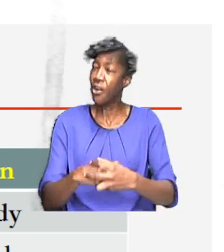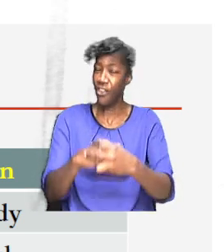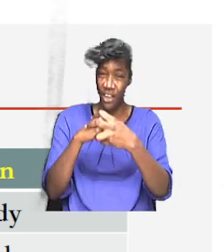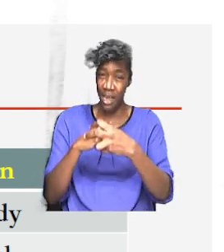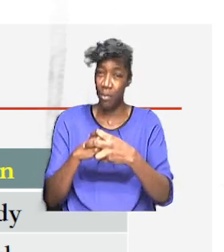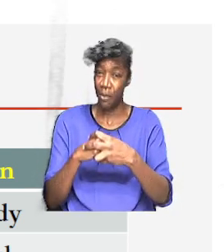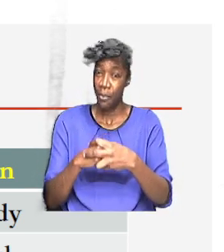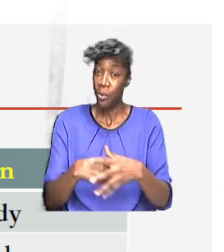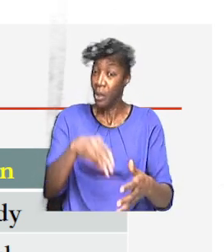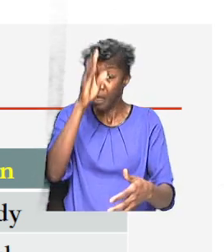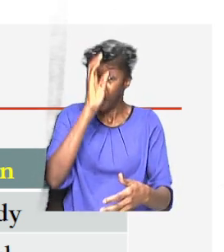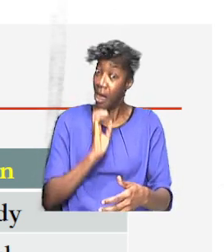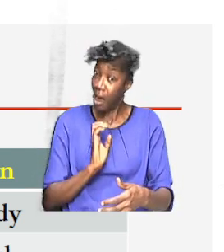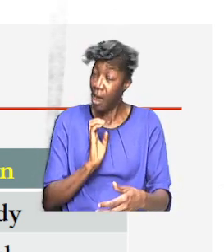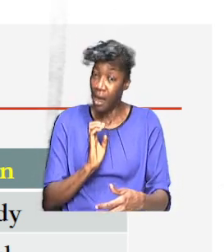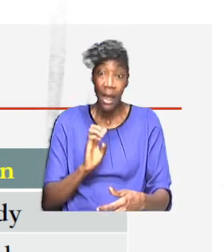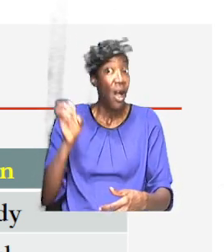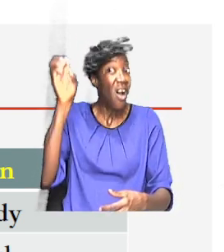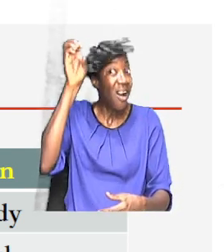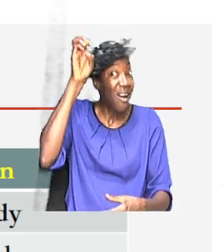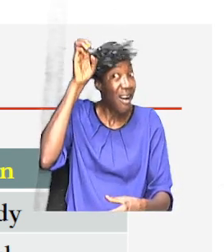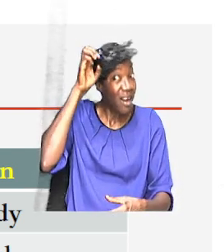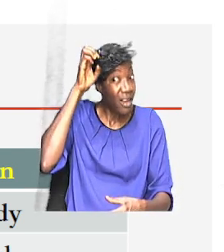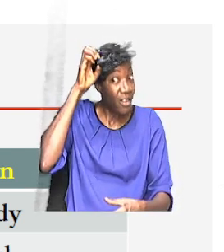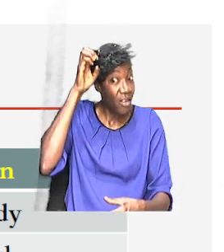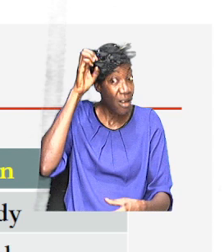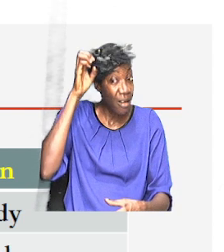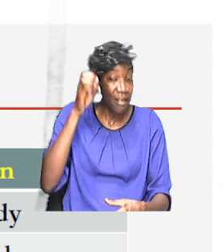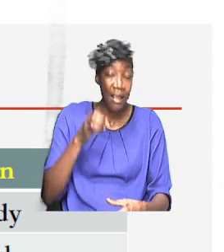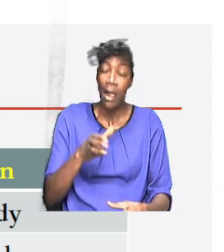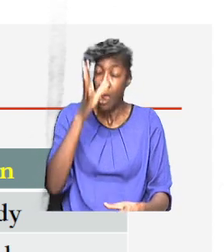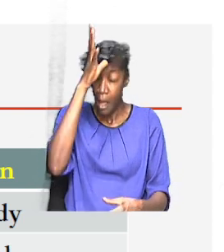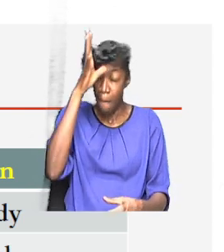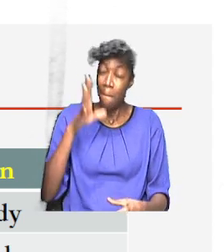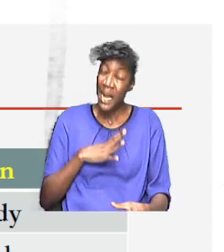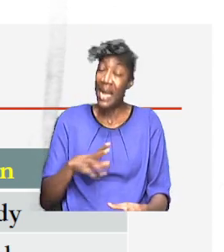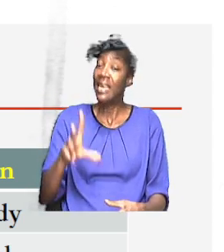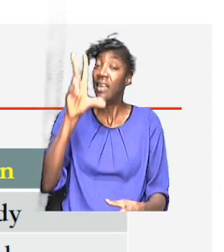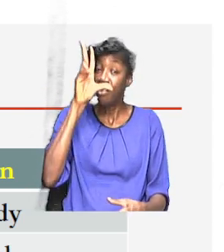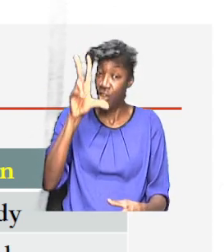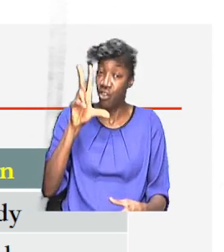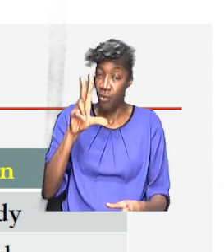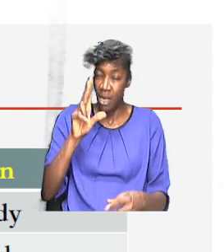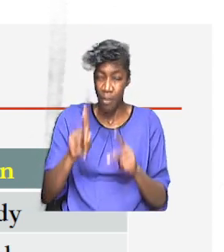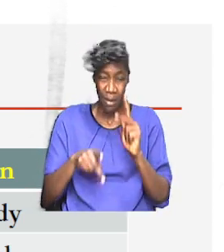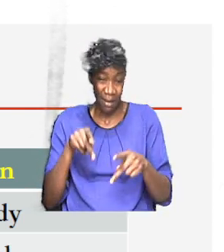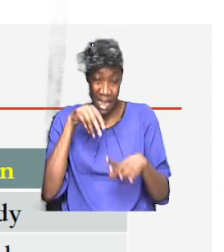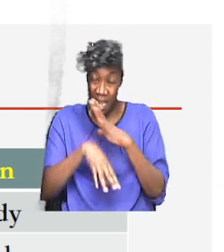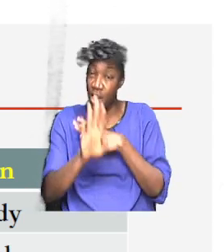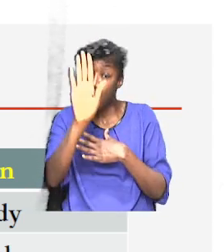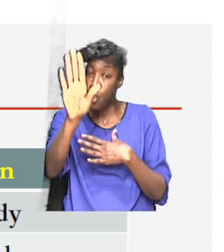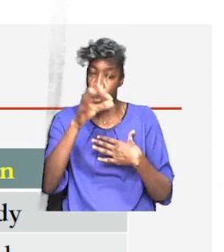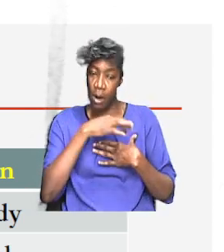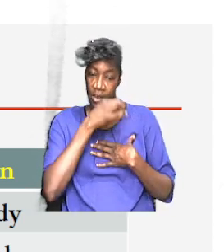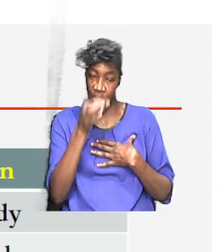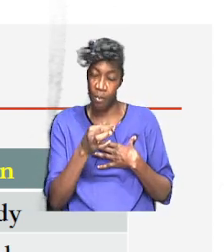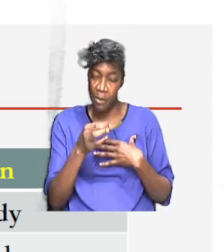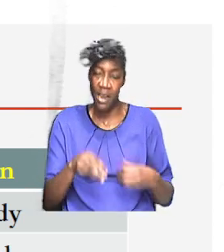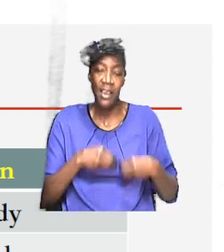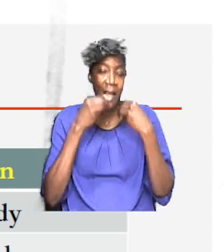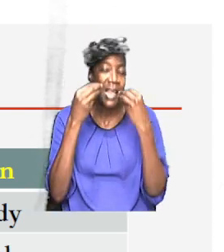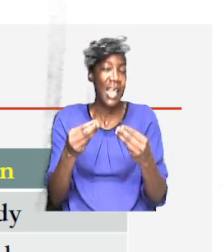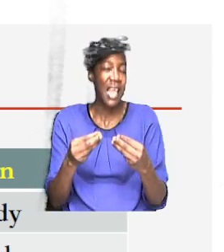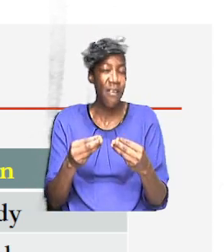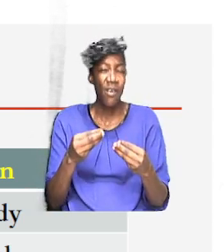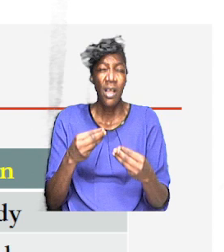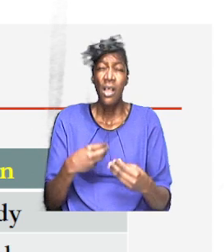just like the tabernacle had three sections to it, man is a tripartite being. And it's in your spirit that you give the reverence and